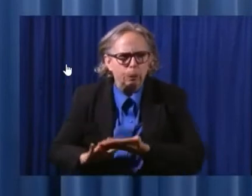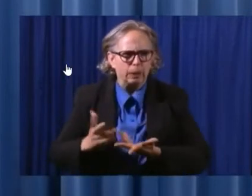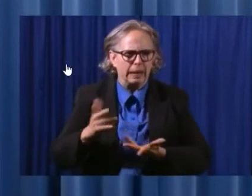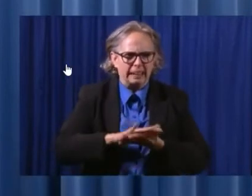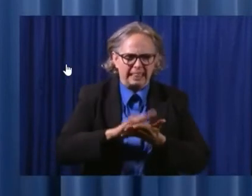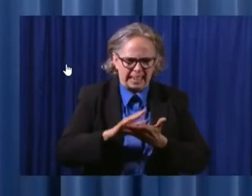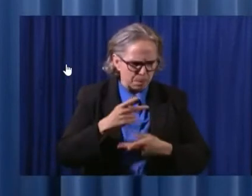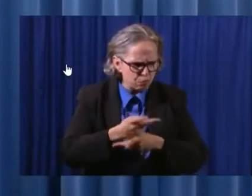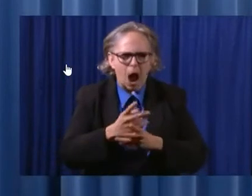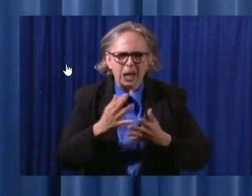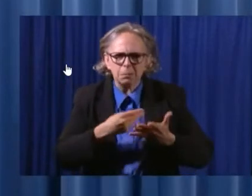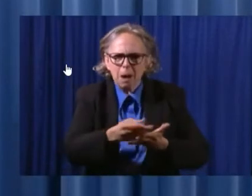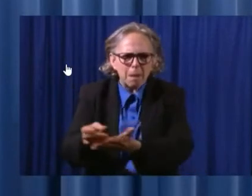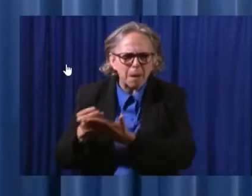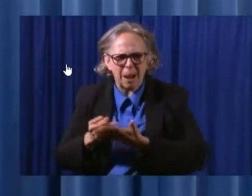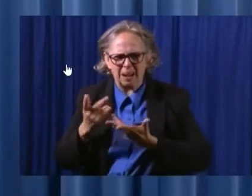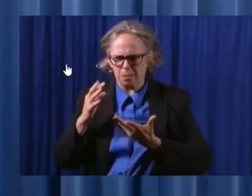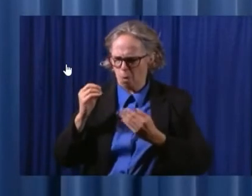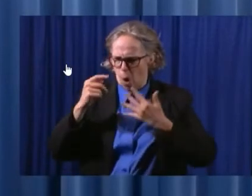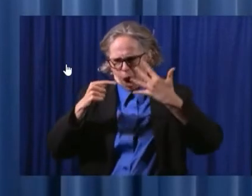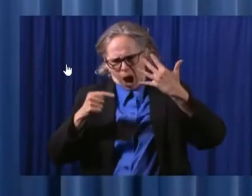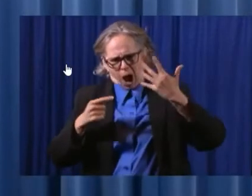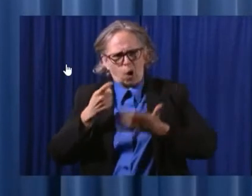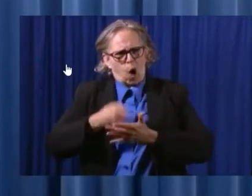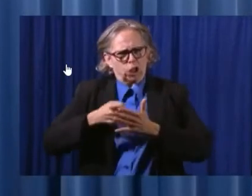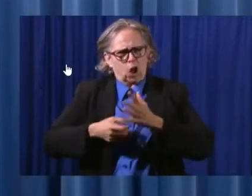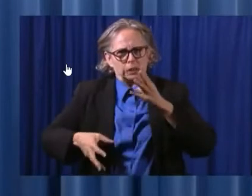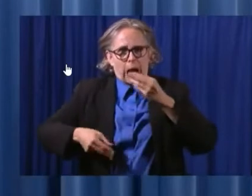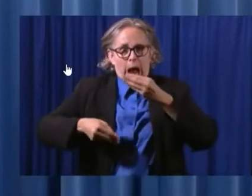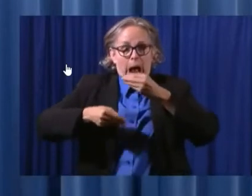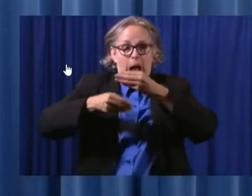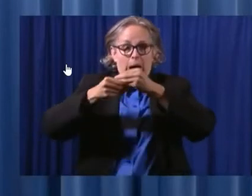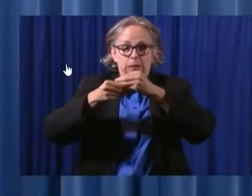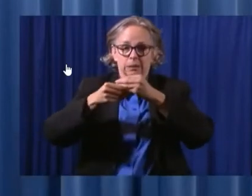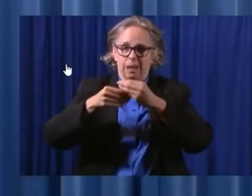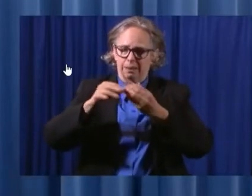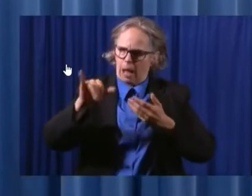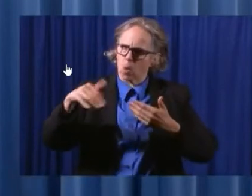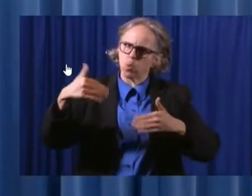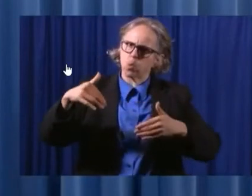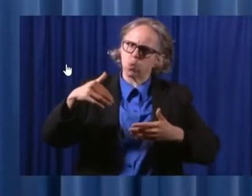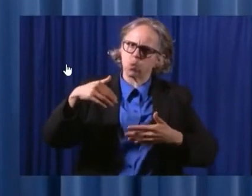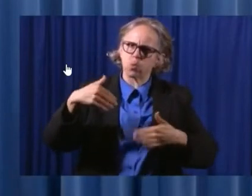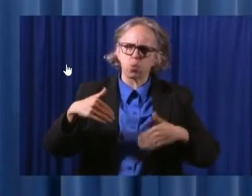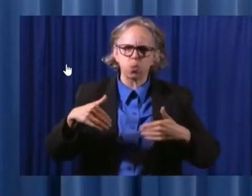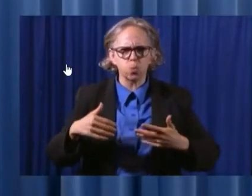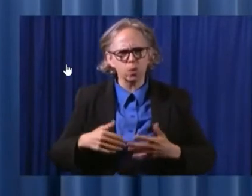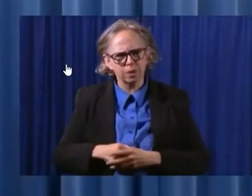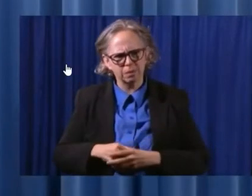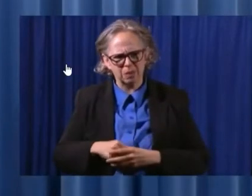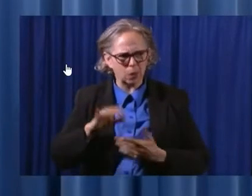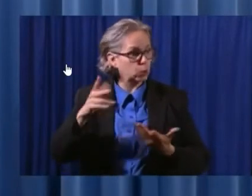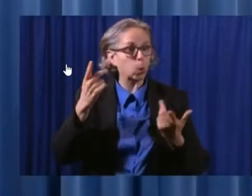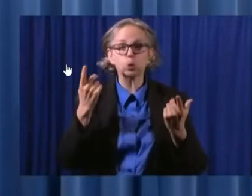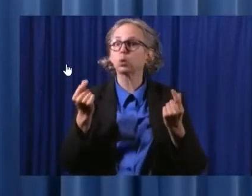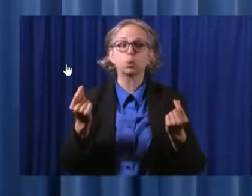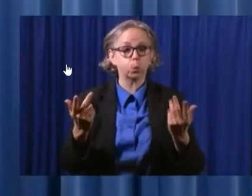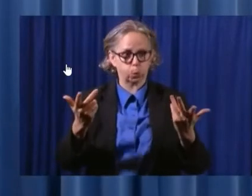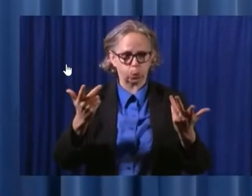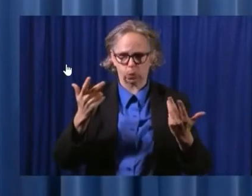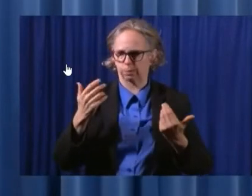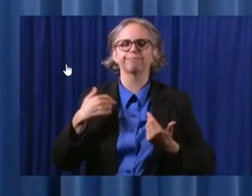least of their cost. They got other costs involved. And so we need to try to take some of the CARES money that the federal government sent to try